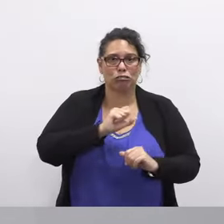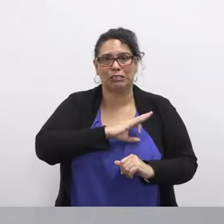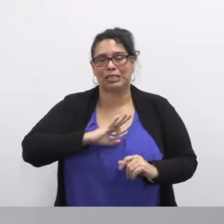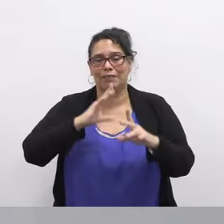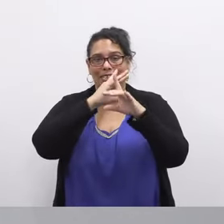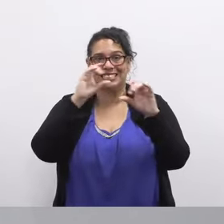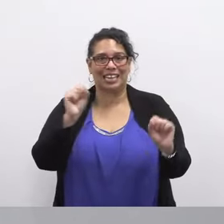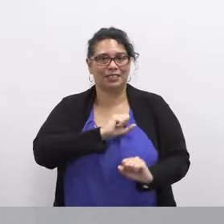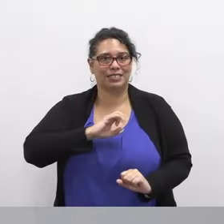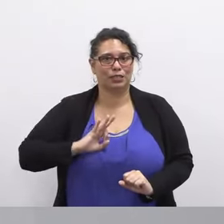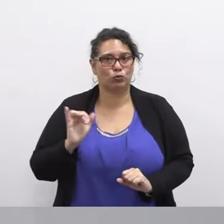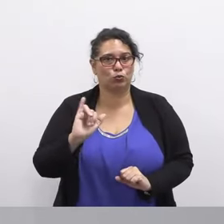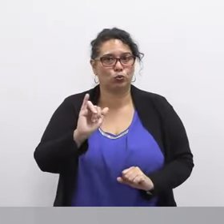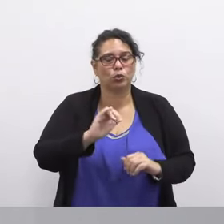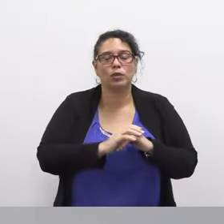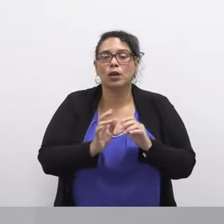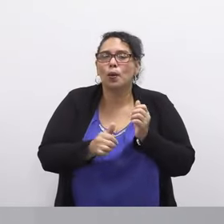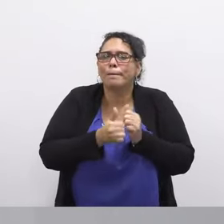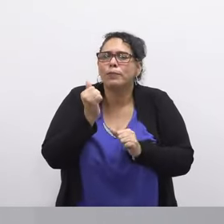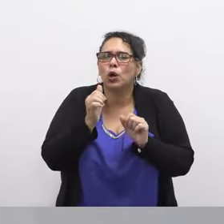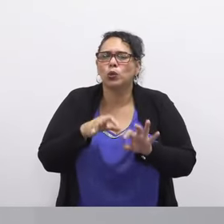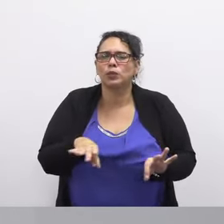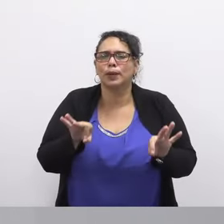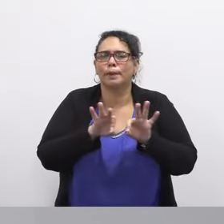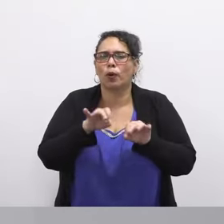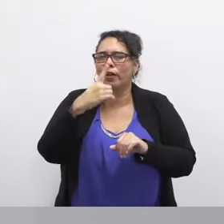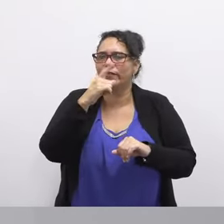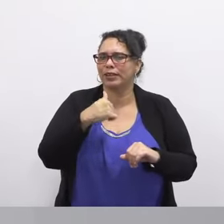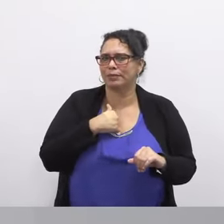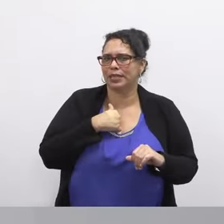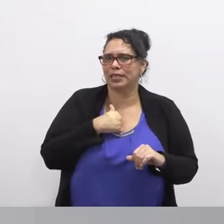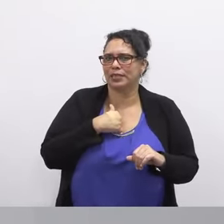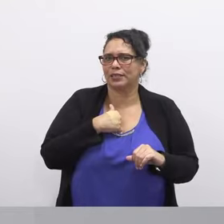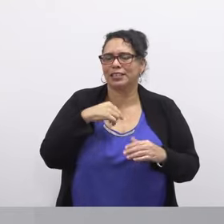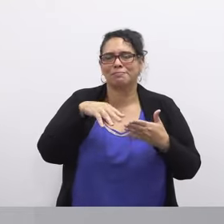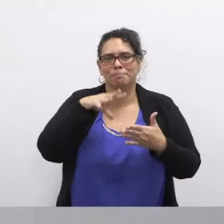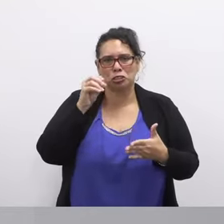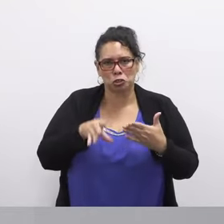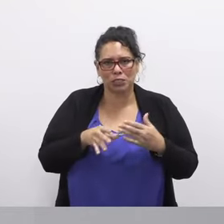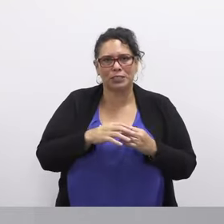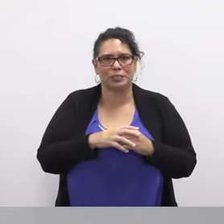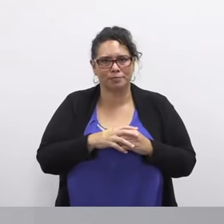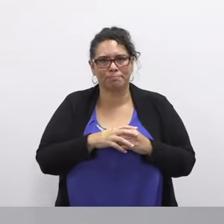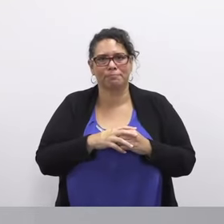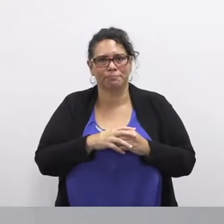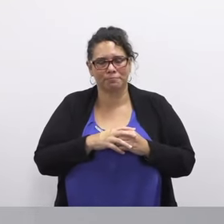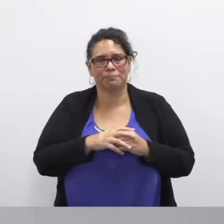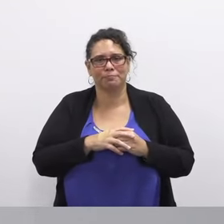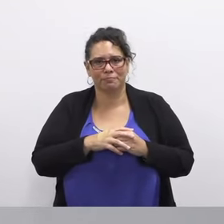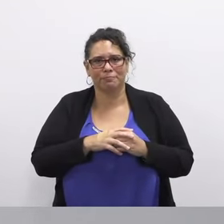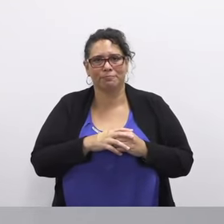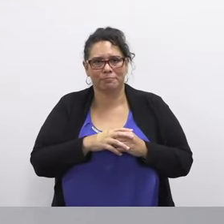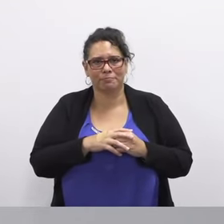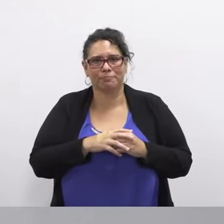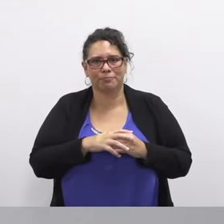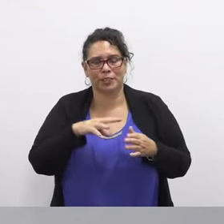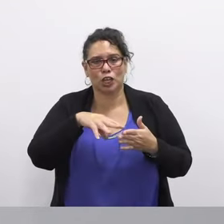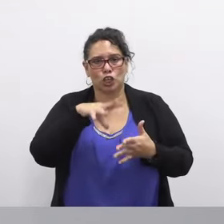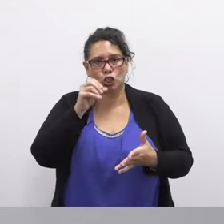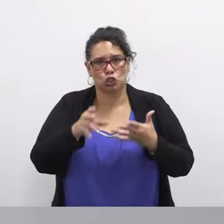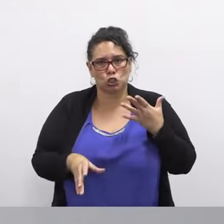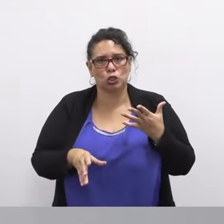executive staff, but most importantly for me, our students, right? Because our students are